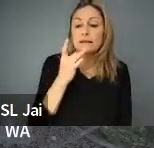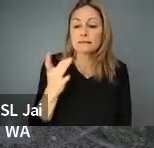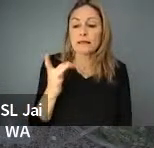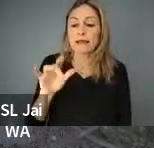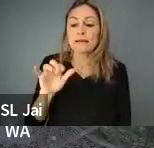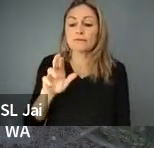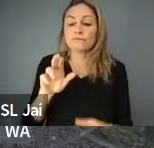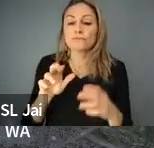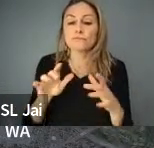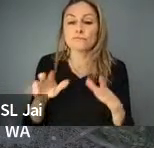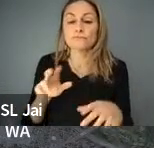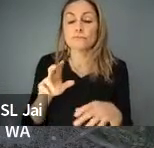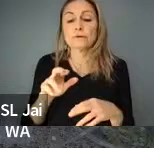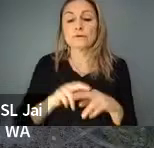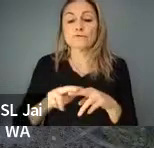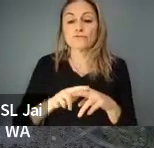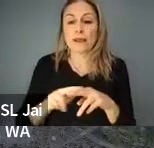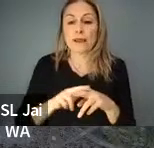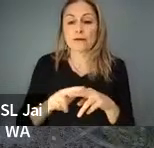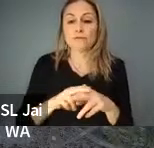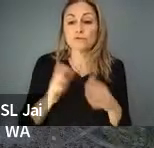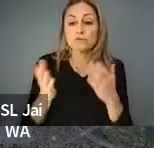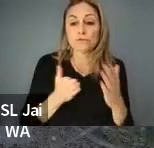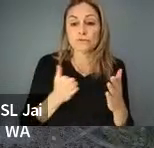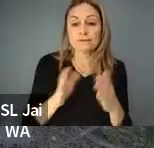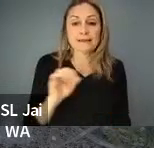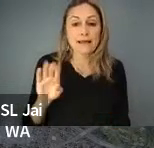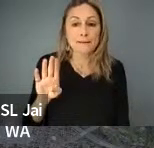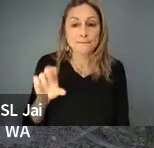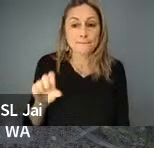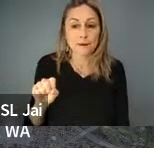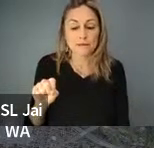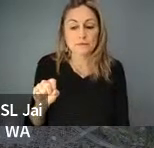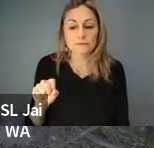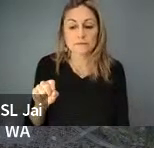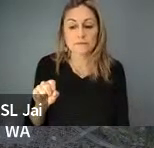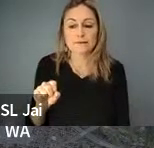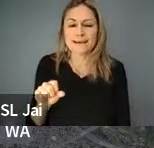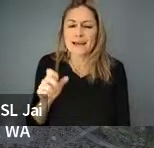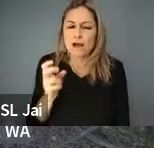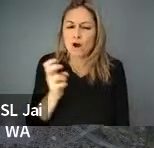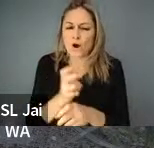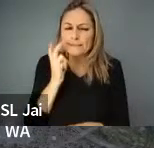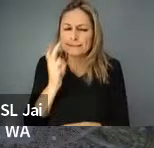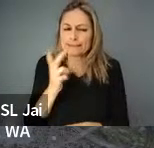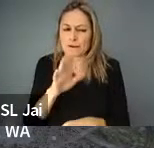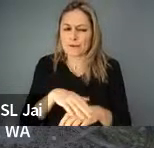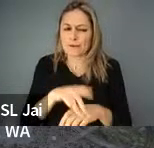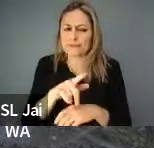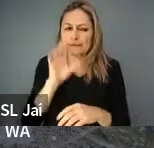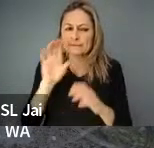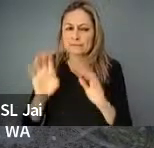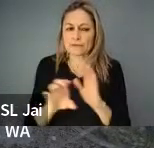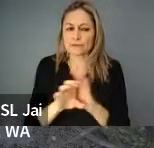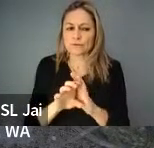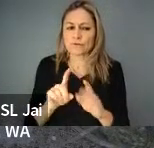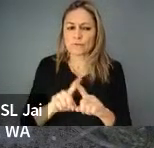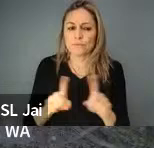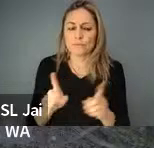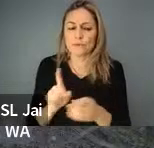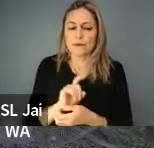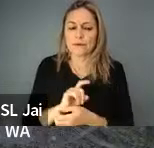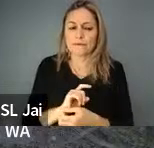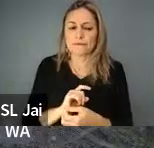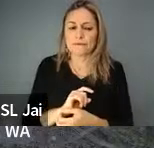express bus on shoulder. And I know it's hard to see on this graphic, but there is